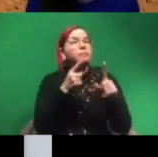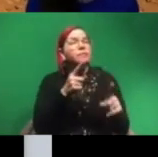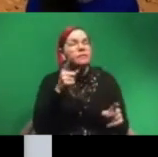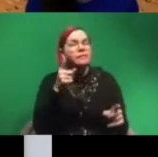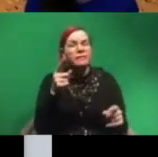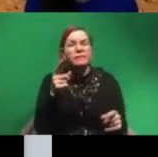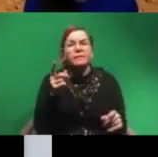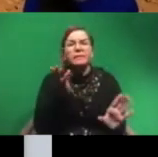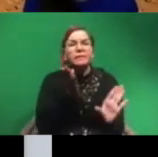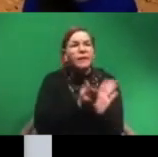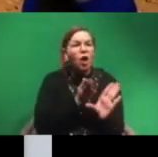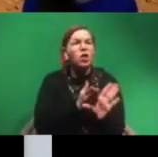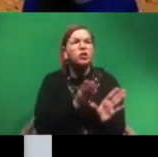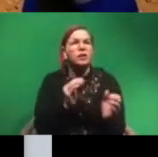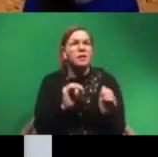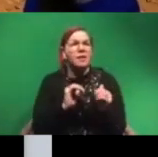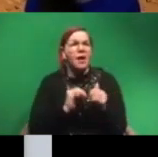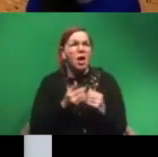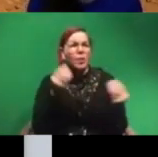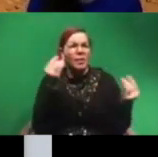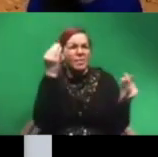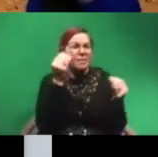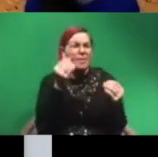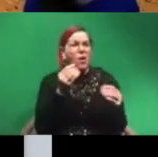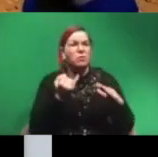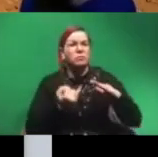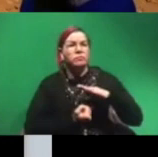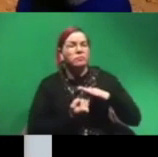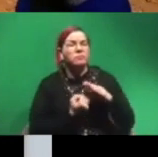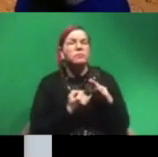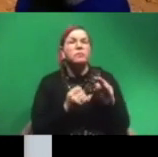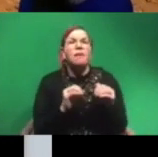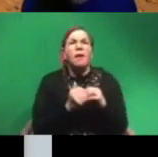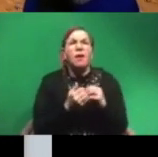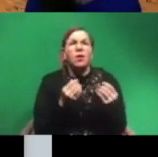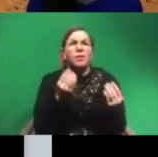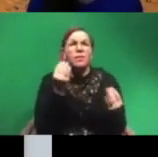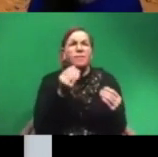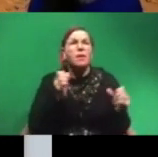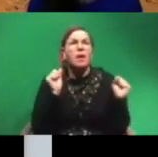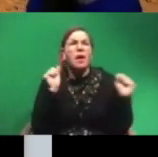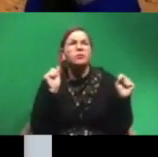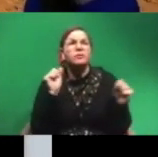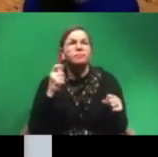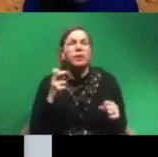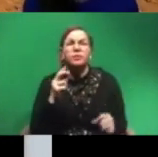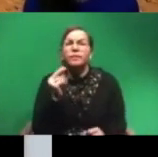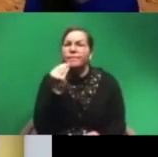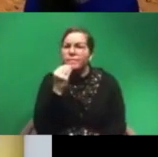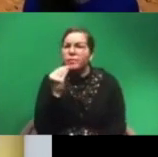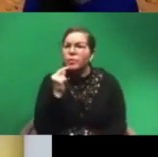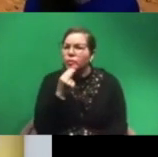or how do we think about isolation, or how do we think about exercise in space or nutrition?